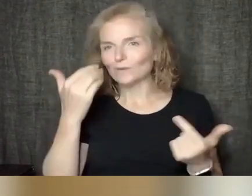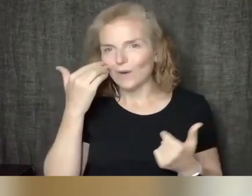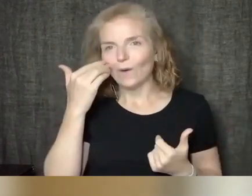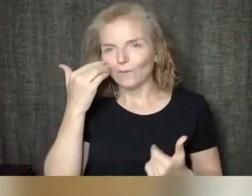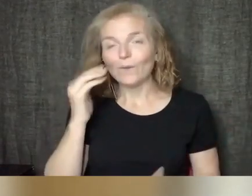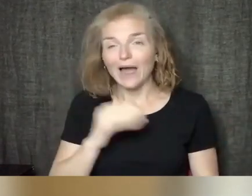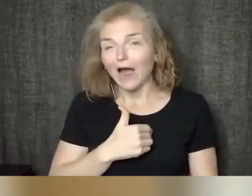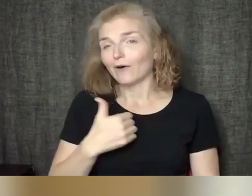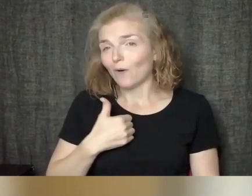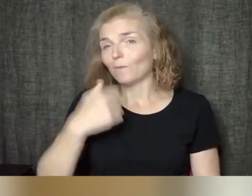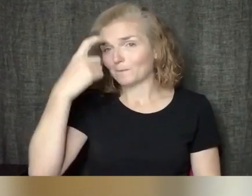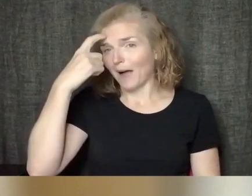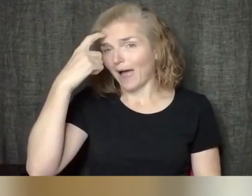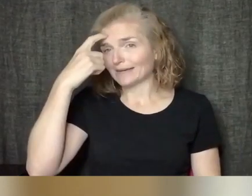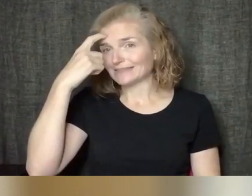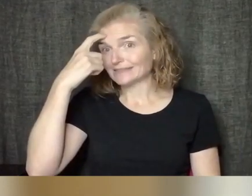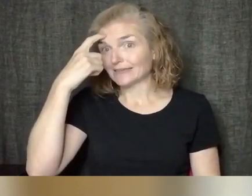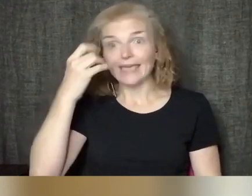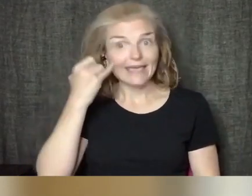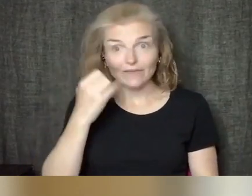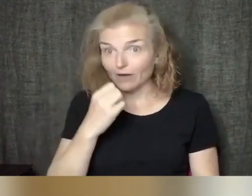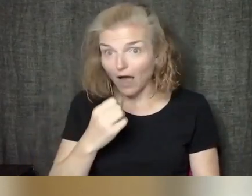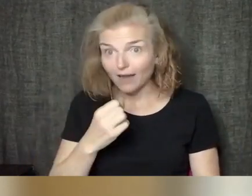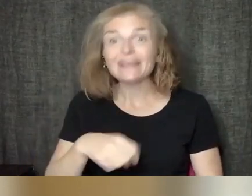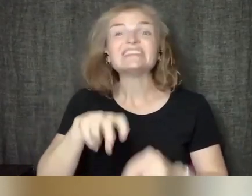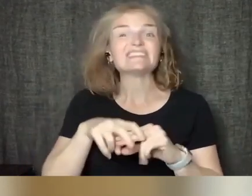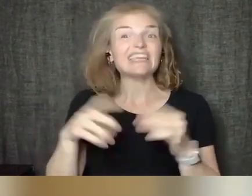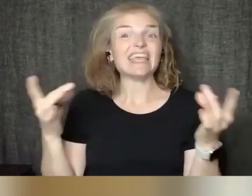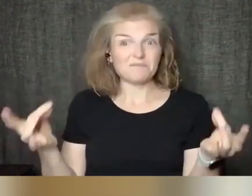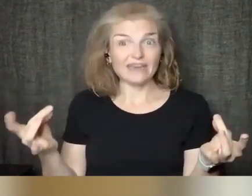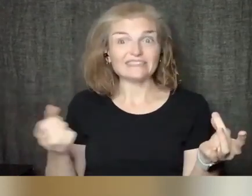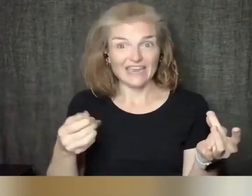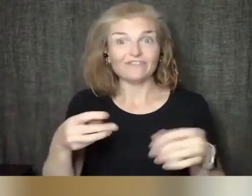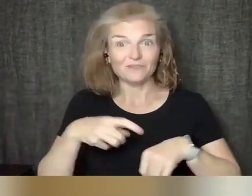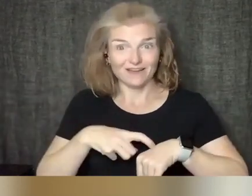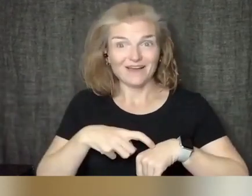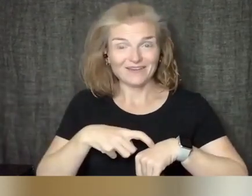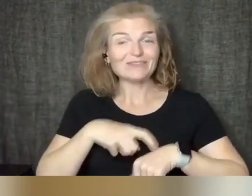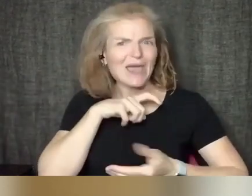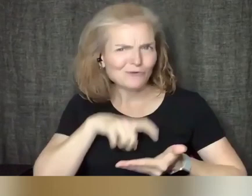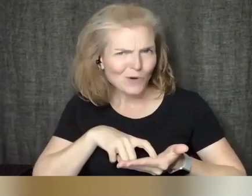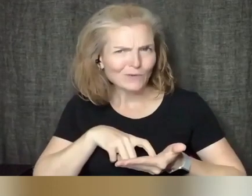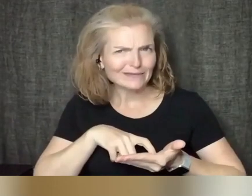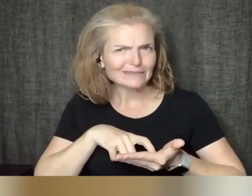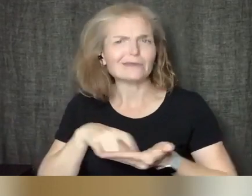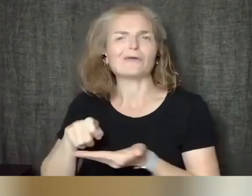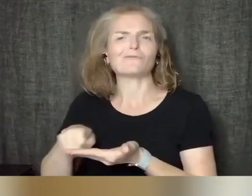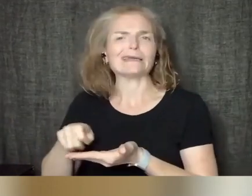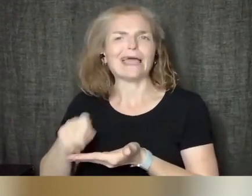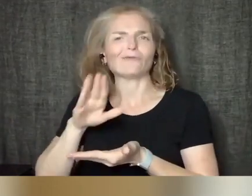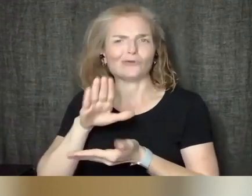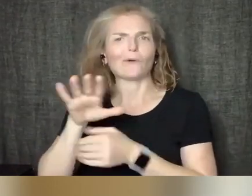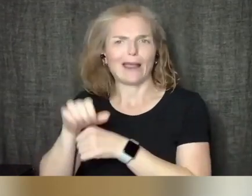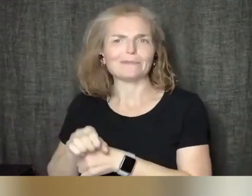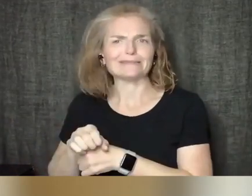just sit and meditate generally a few times. And at the end, write down what your common patterns were. It'll only take you a couple of sessions